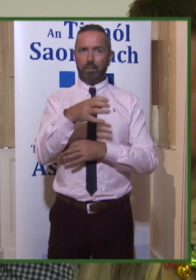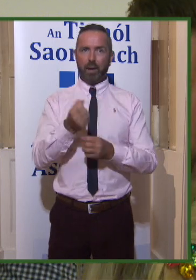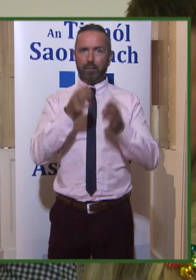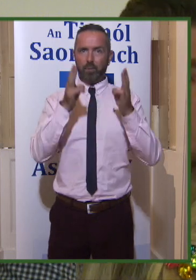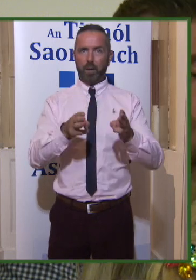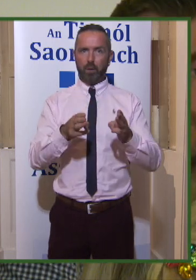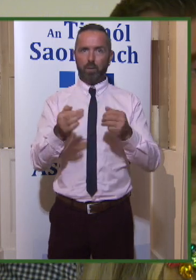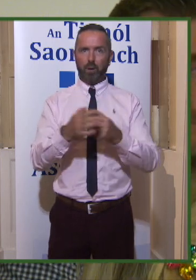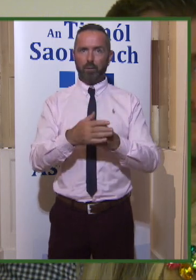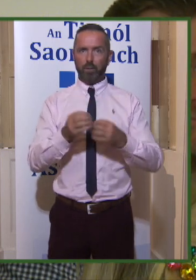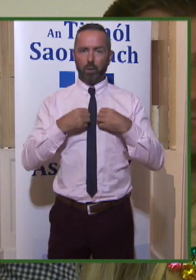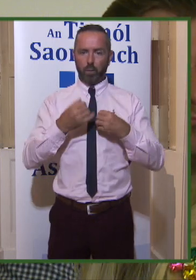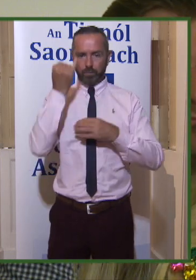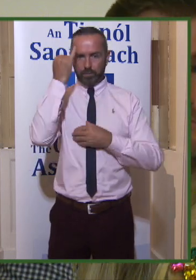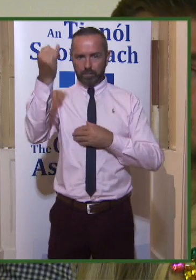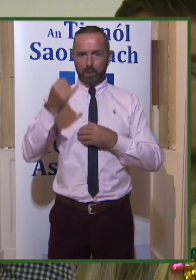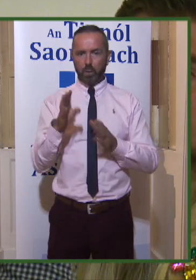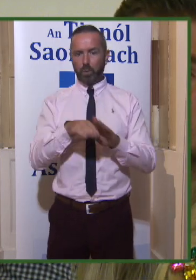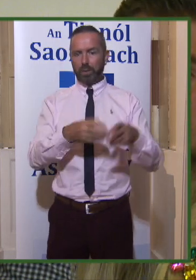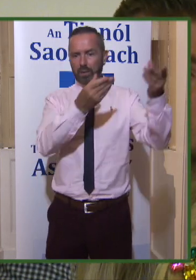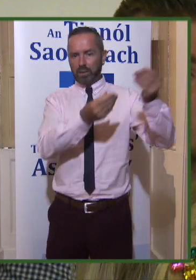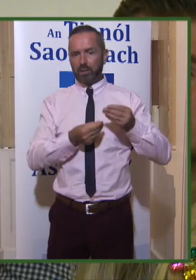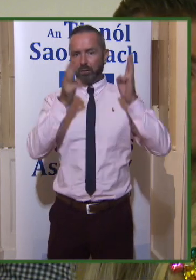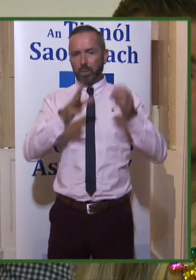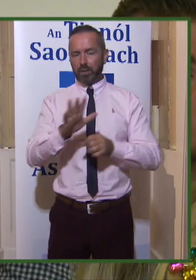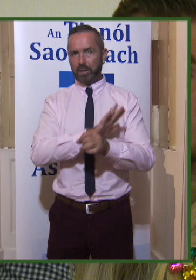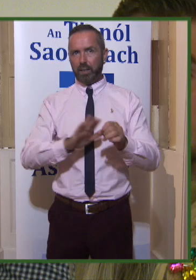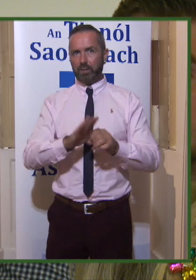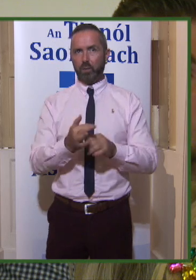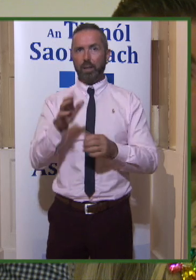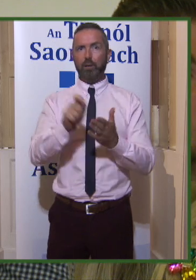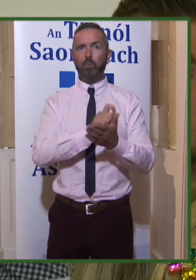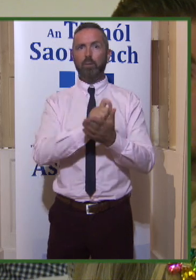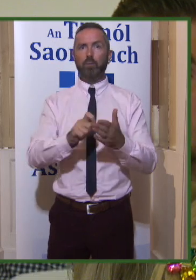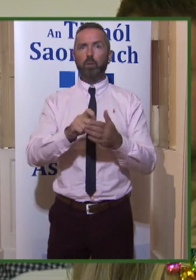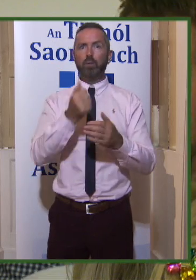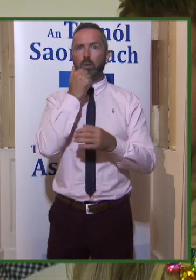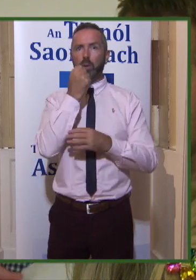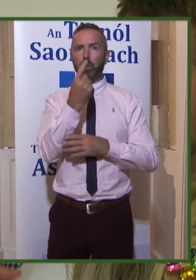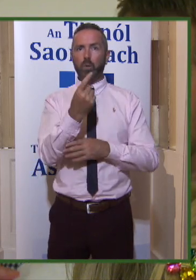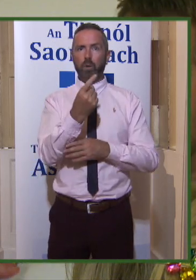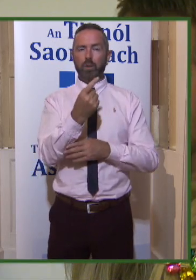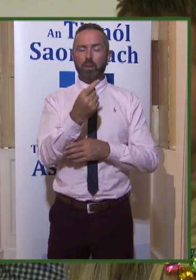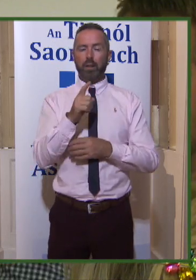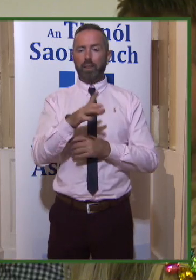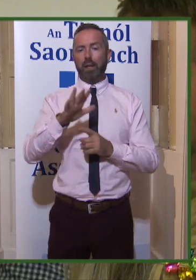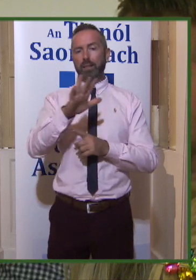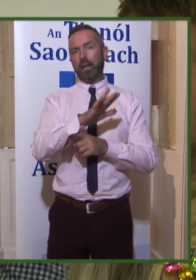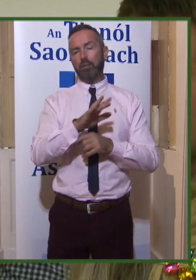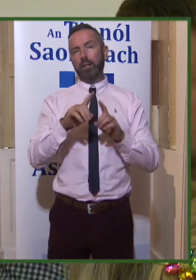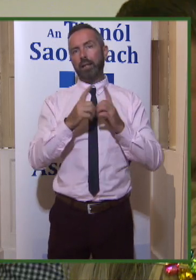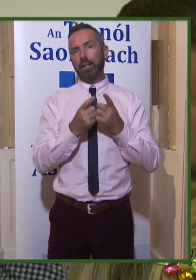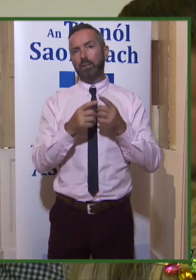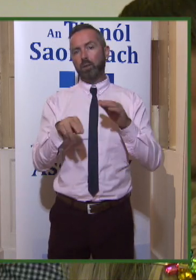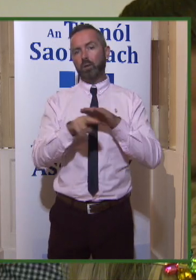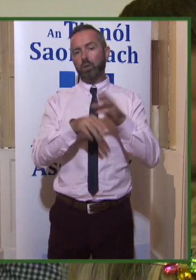of initiative over devolved policy areas. So just if we vote on ballot 1 that X area is